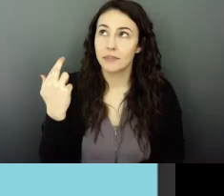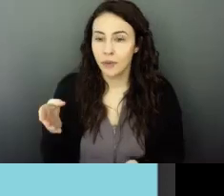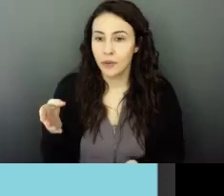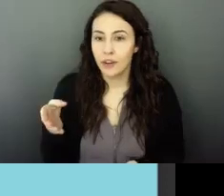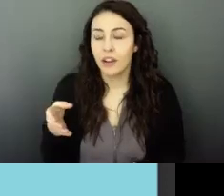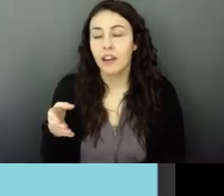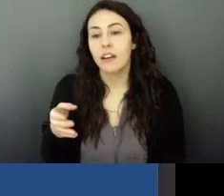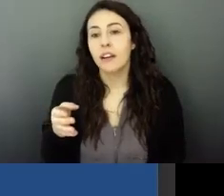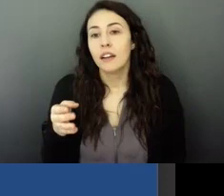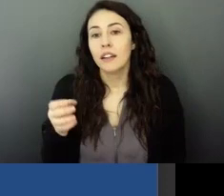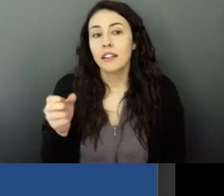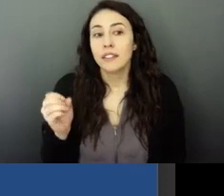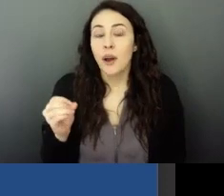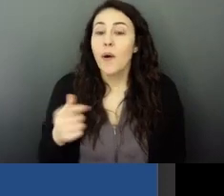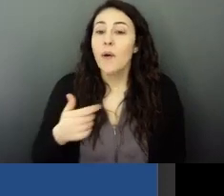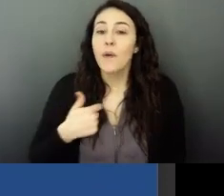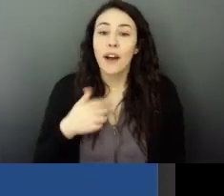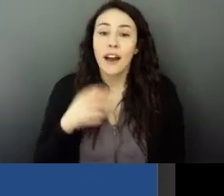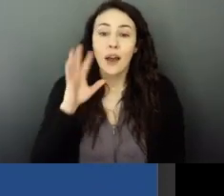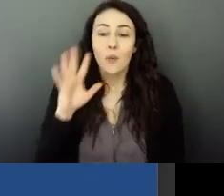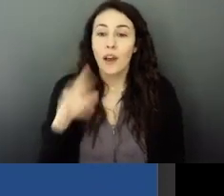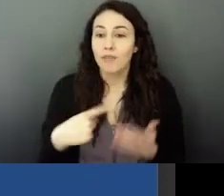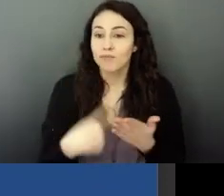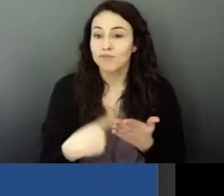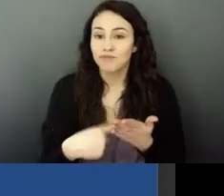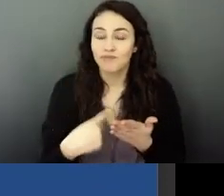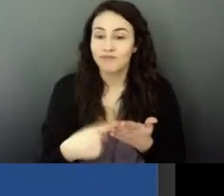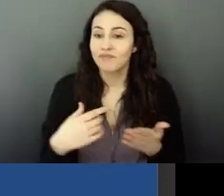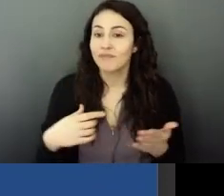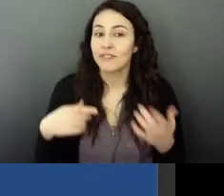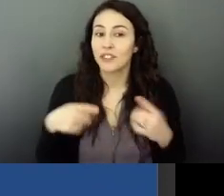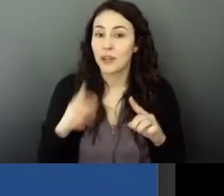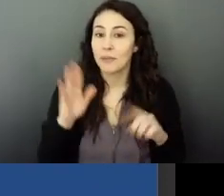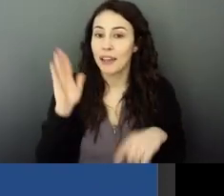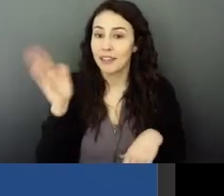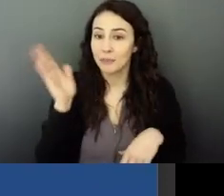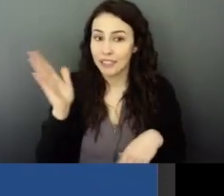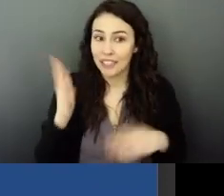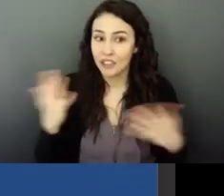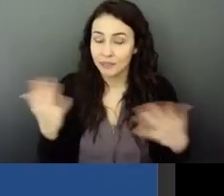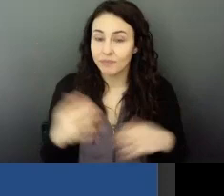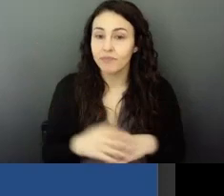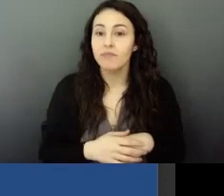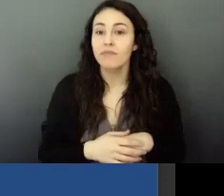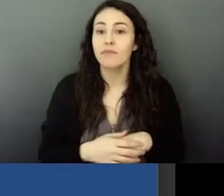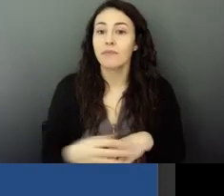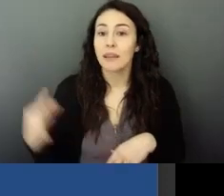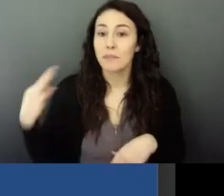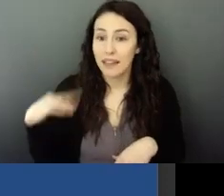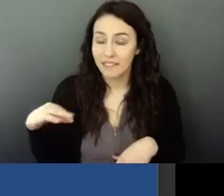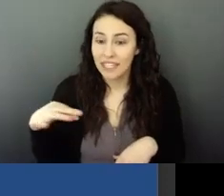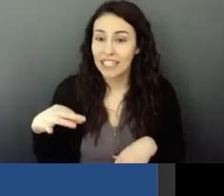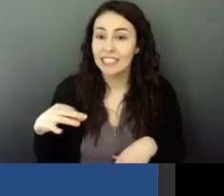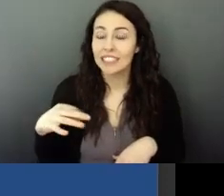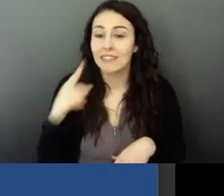So what I'll be talking about in my presentation, the benefits of competency-based